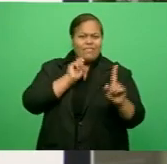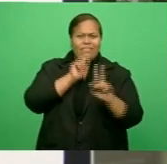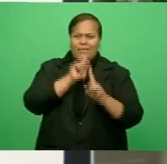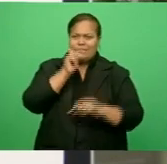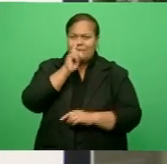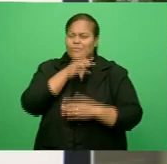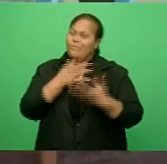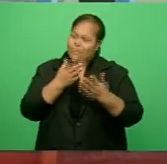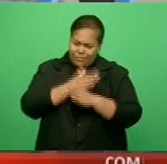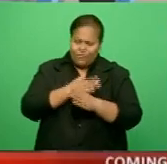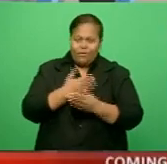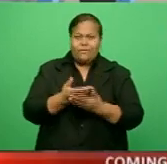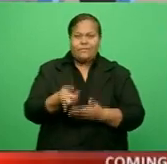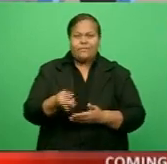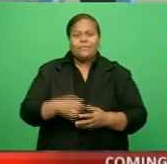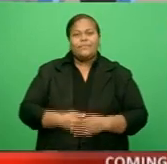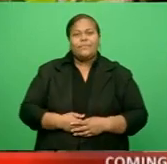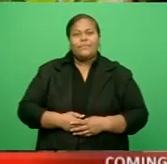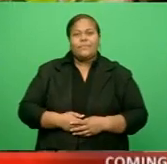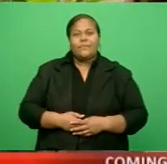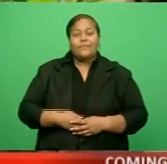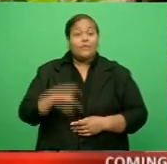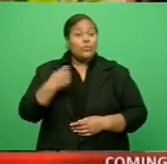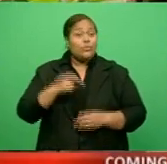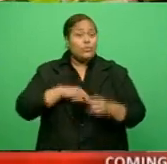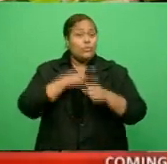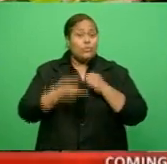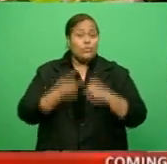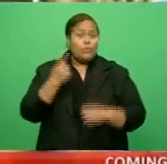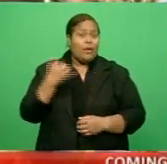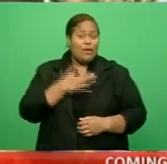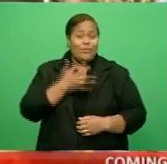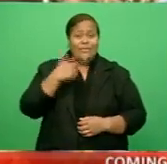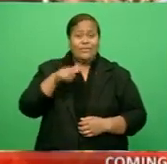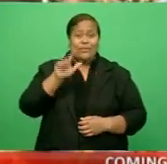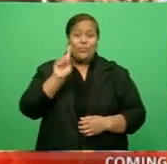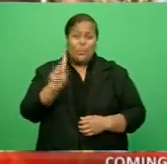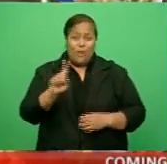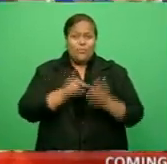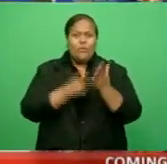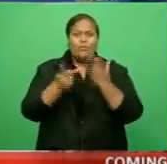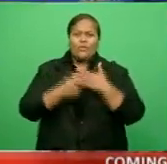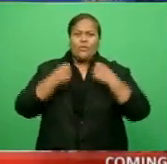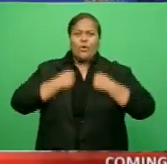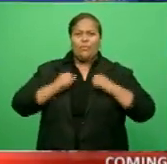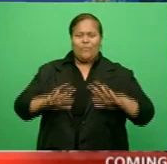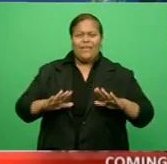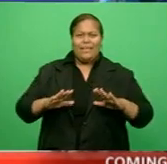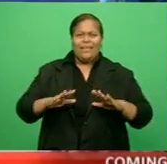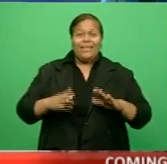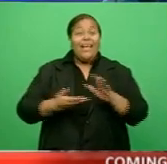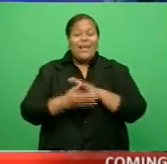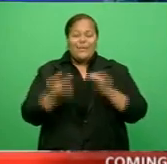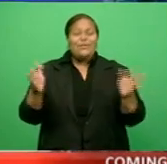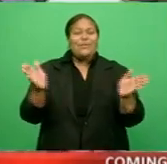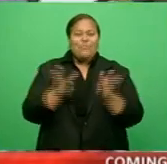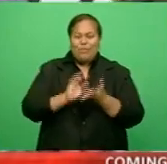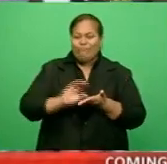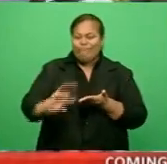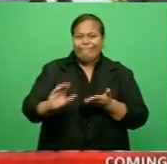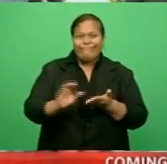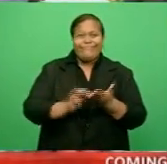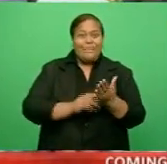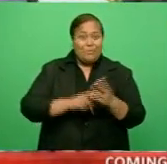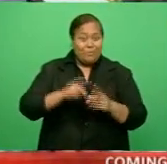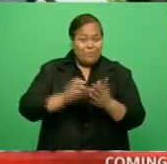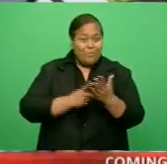working on them. Up ahead, 171 projects completed under the small grant scheme, and